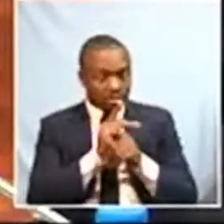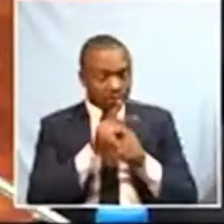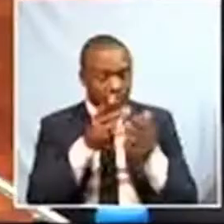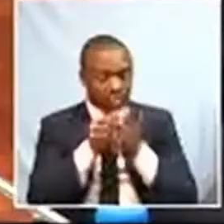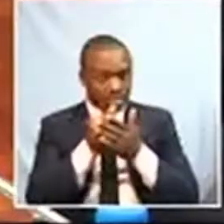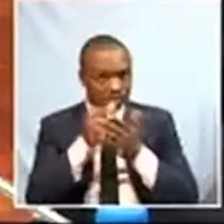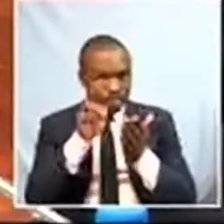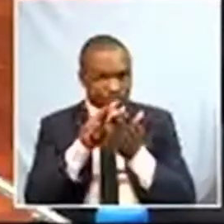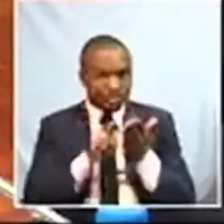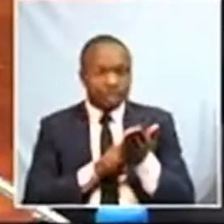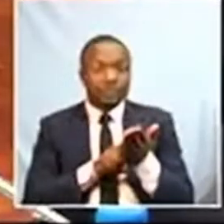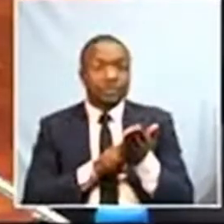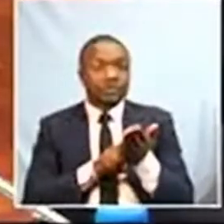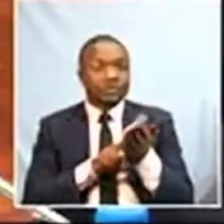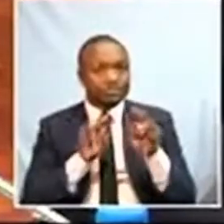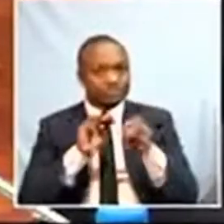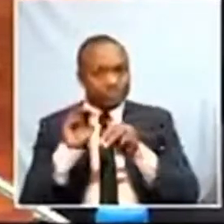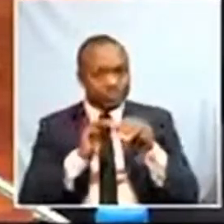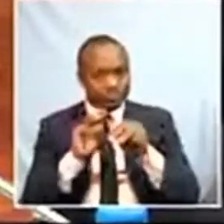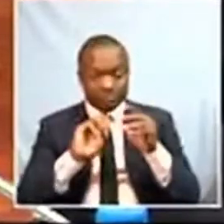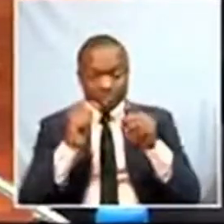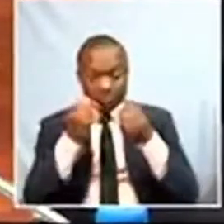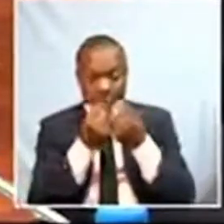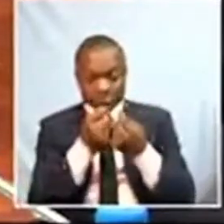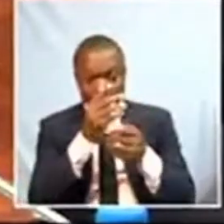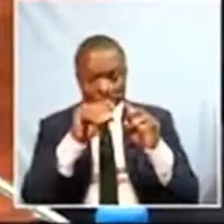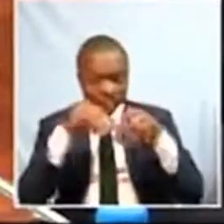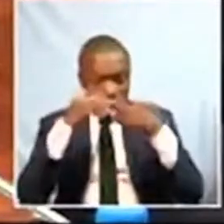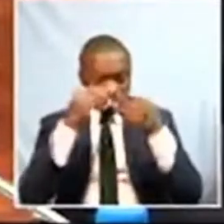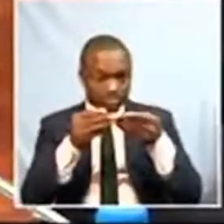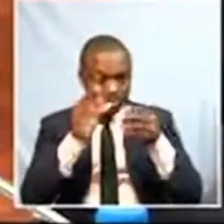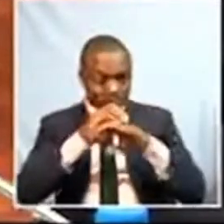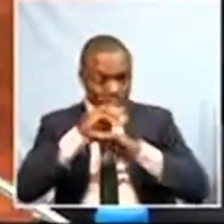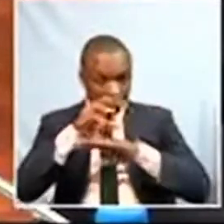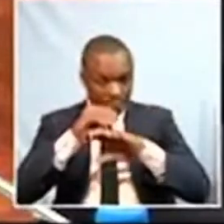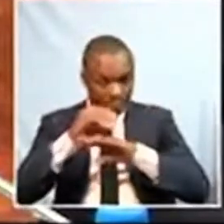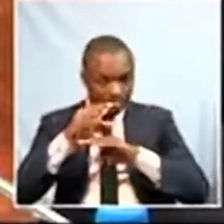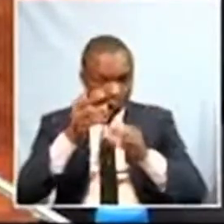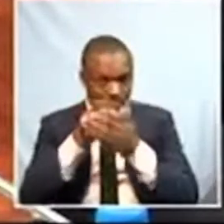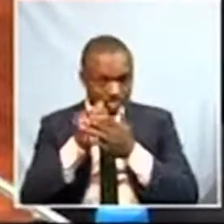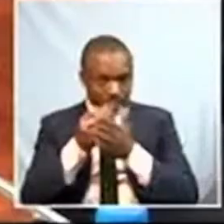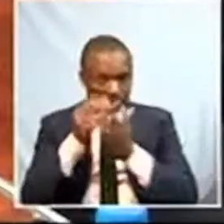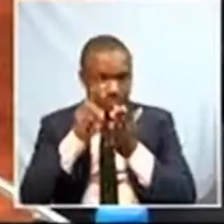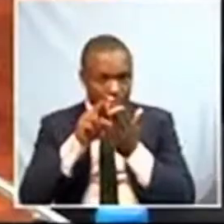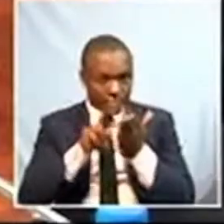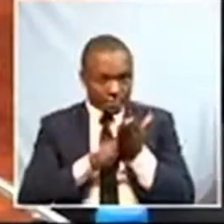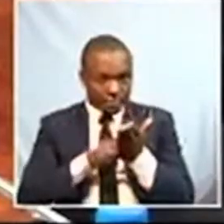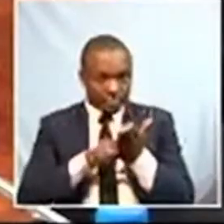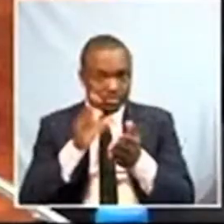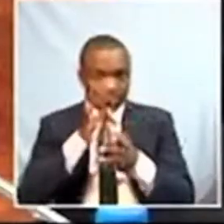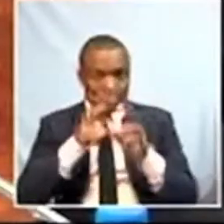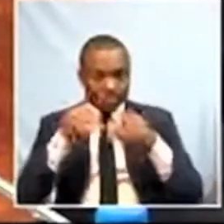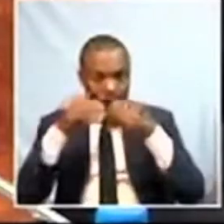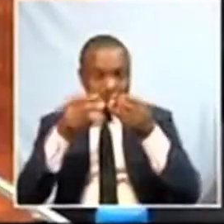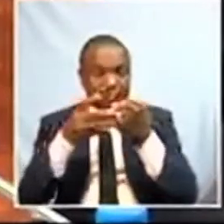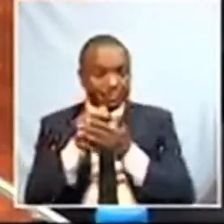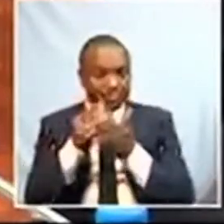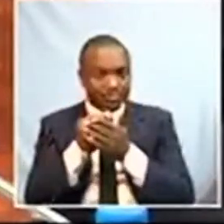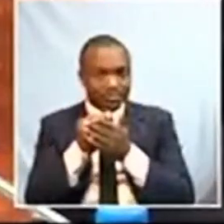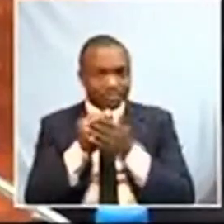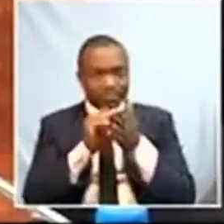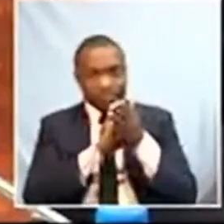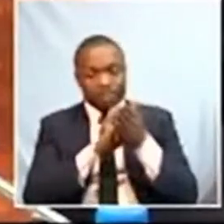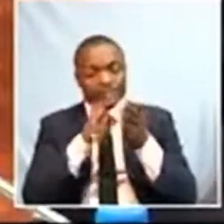financial records. The monitoring team therefore provided advice on financial records and has since availed the financial record